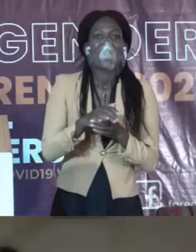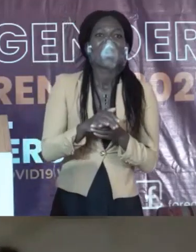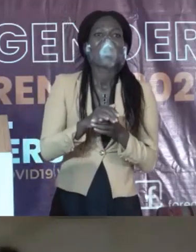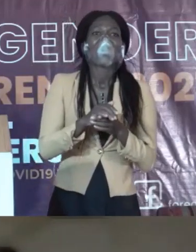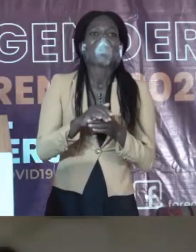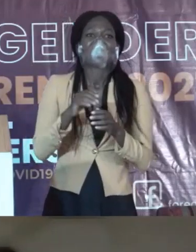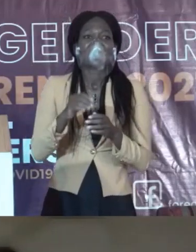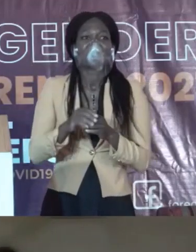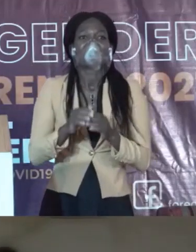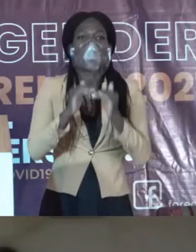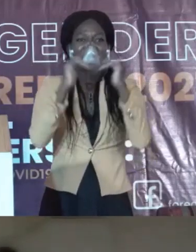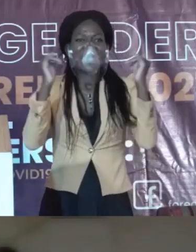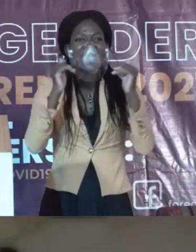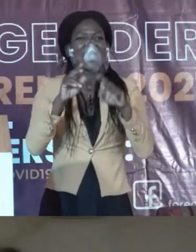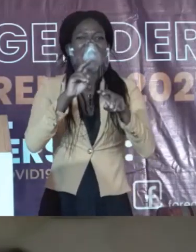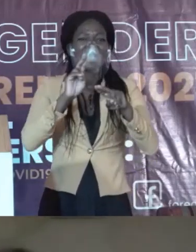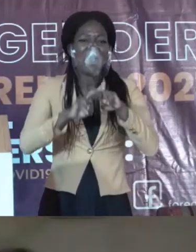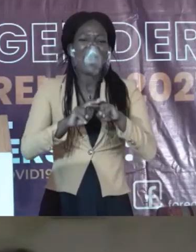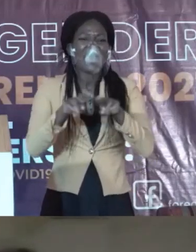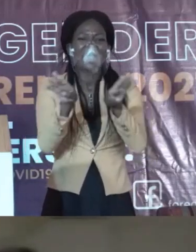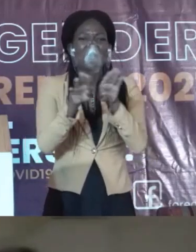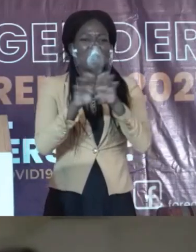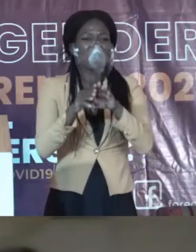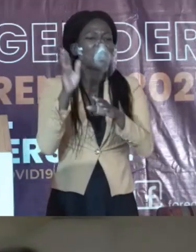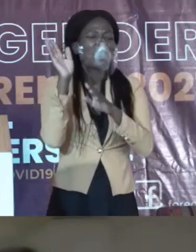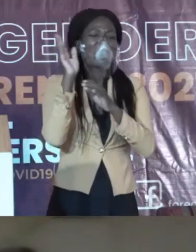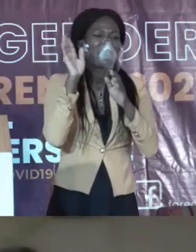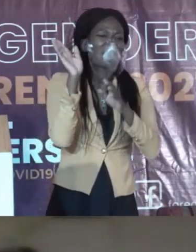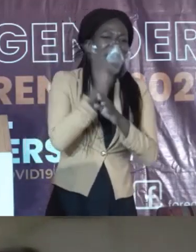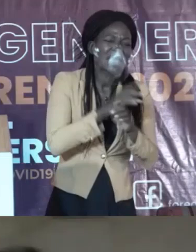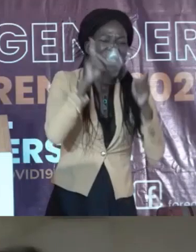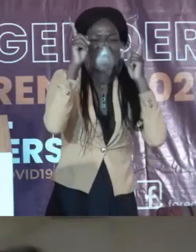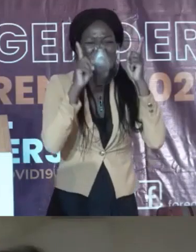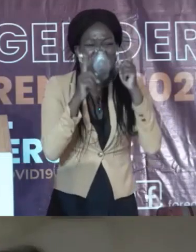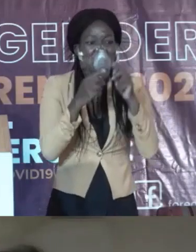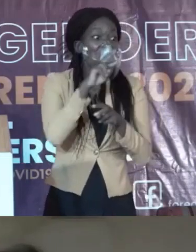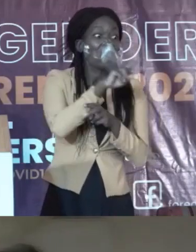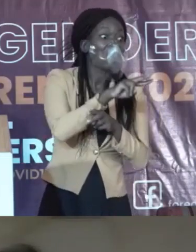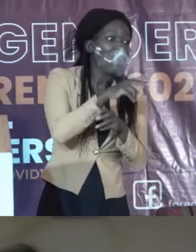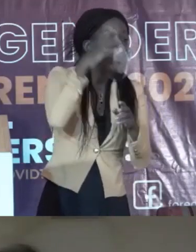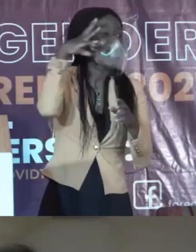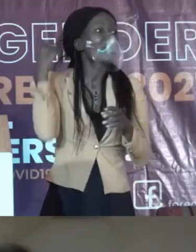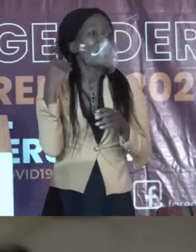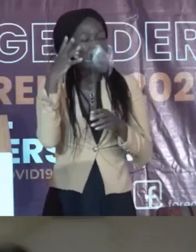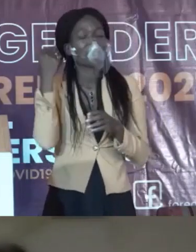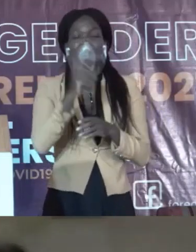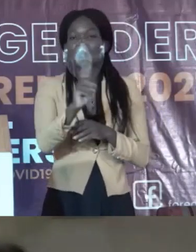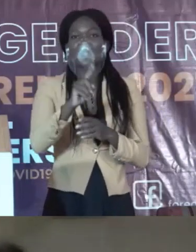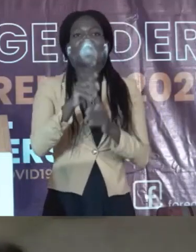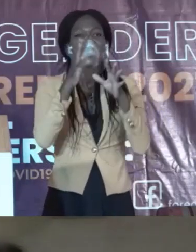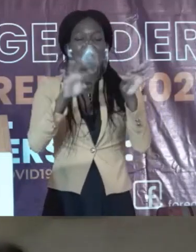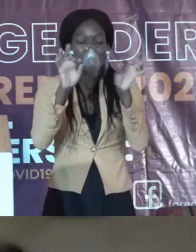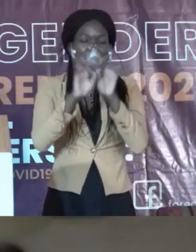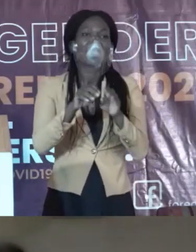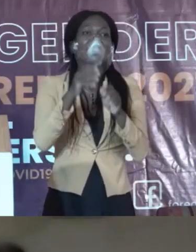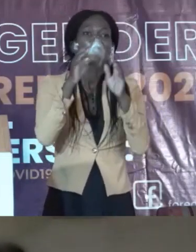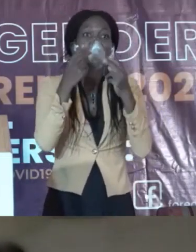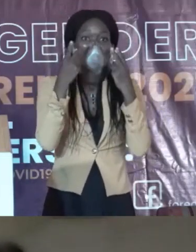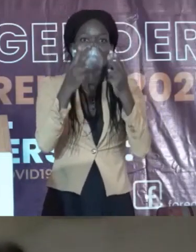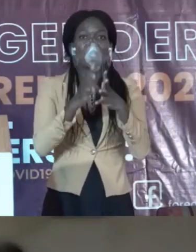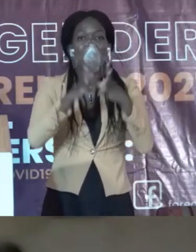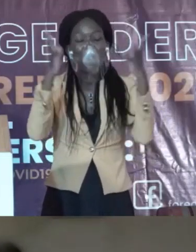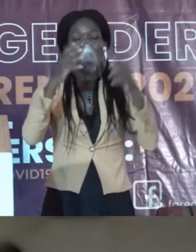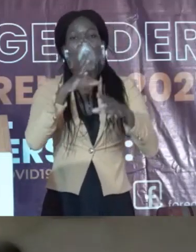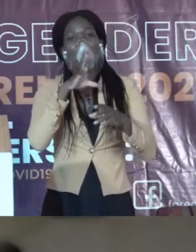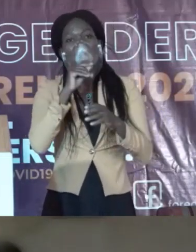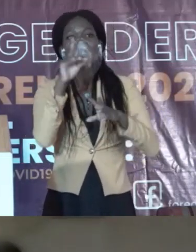and should be plenary. And I would like to see more and more men participating in discussions